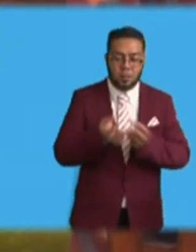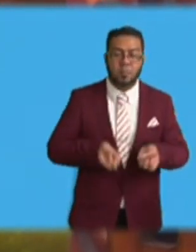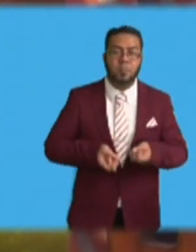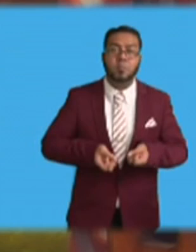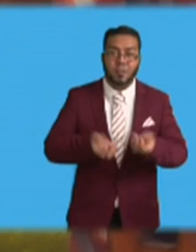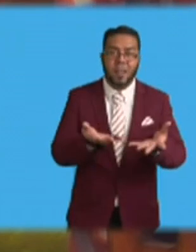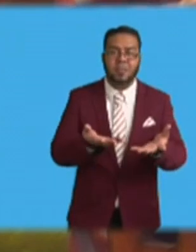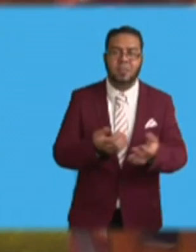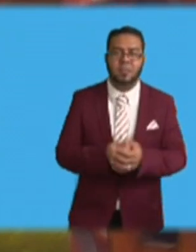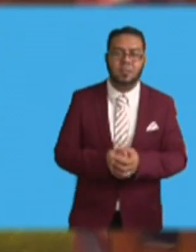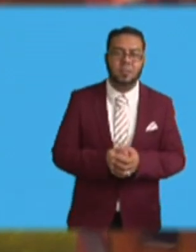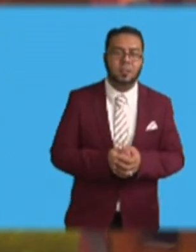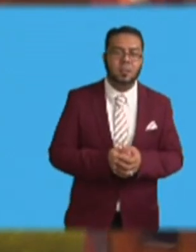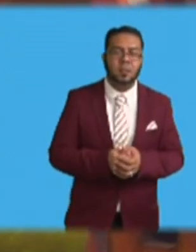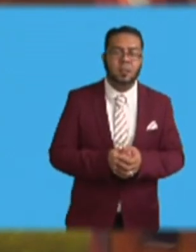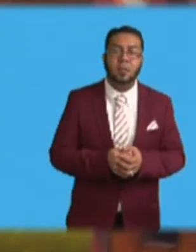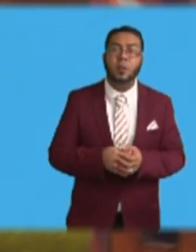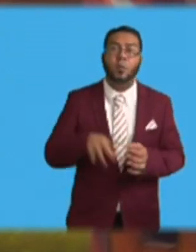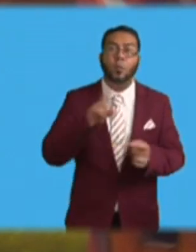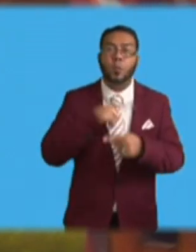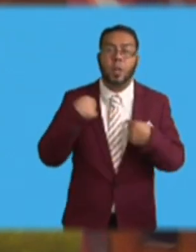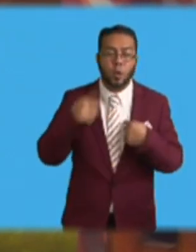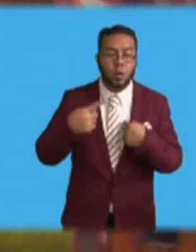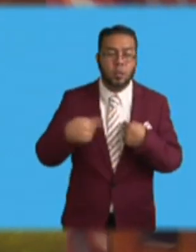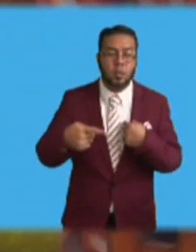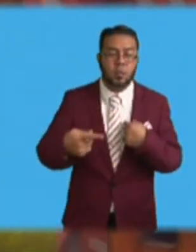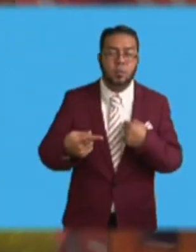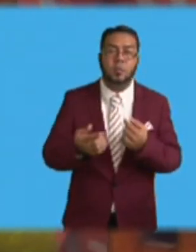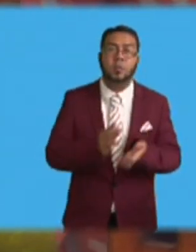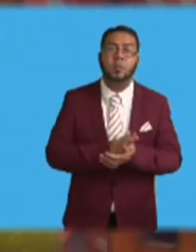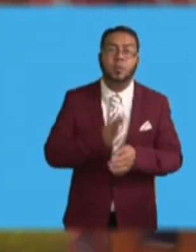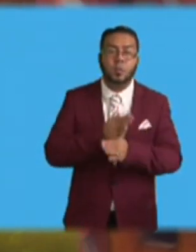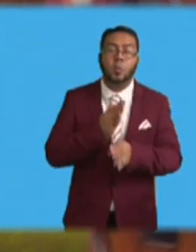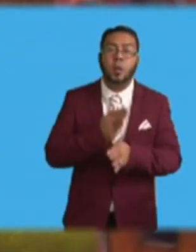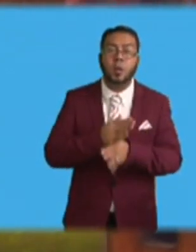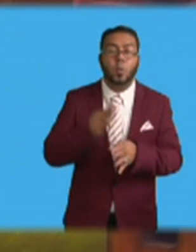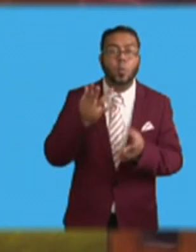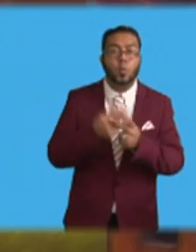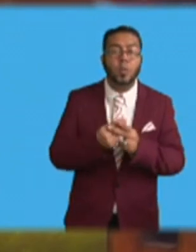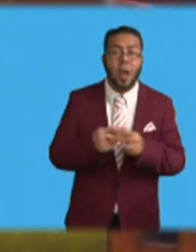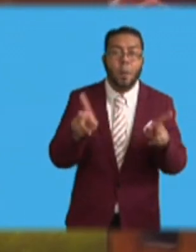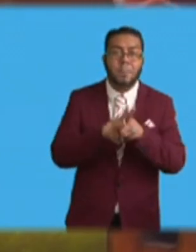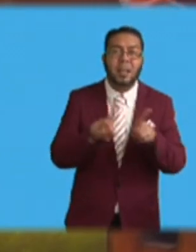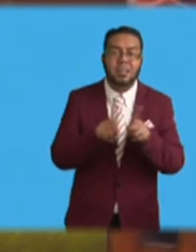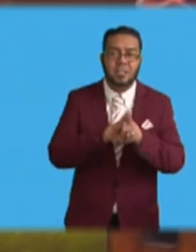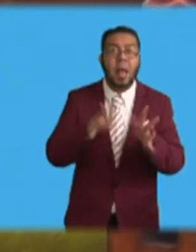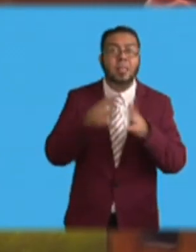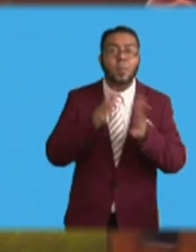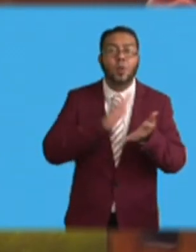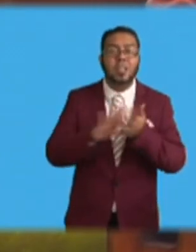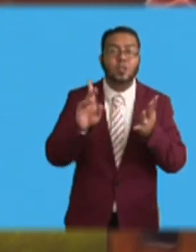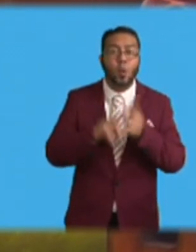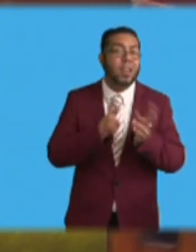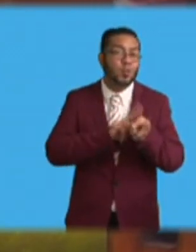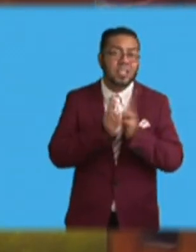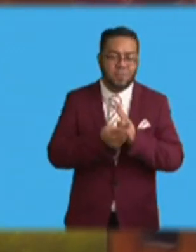Madam Speaker, so all in all, we will continue to work with our experts, we will continue to work with our partners at WHO and UNICEF